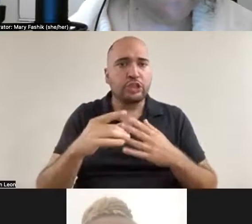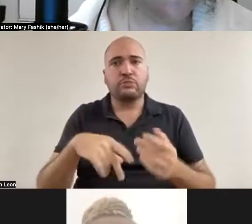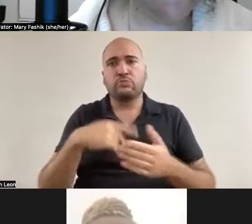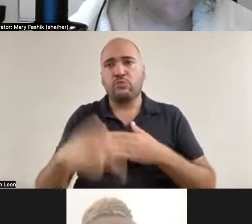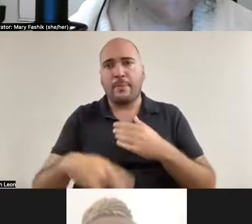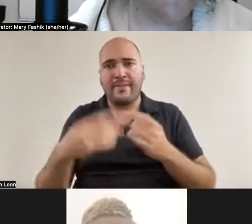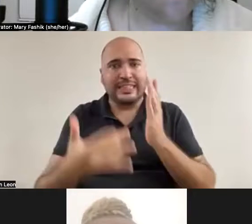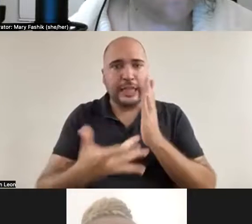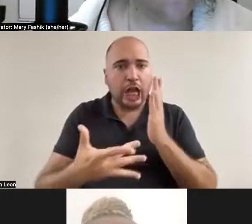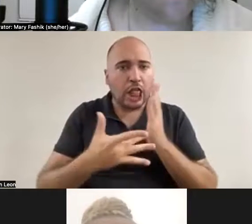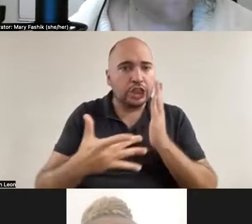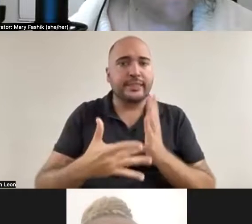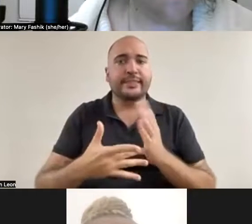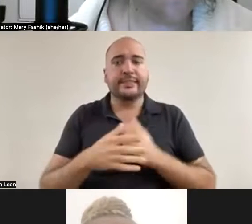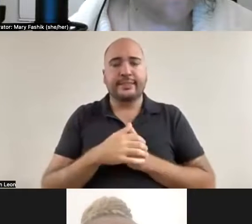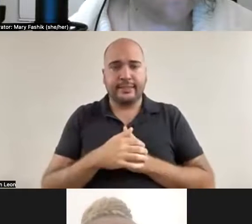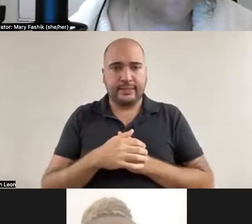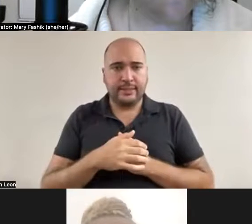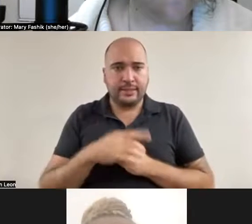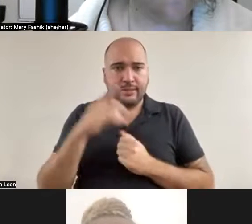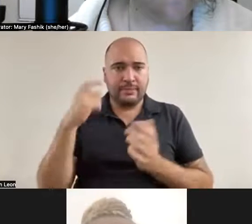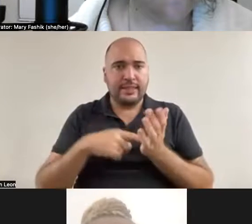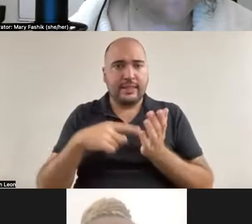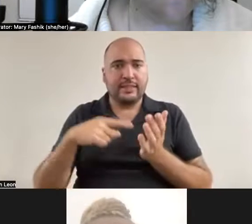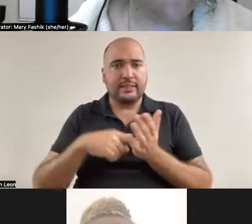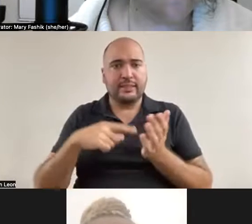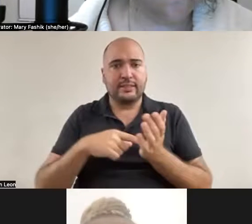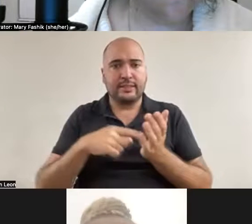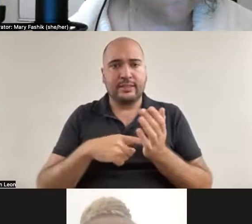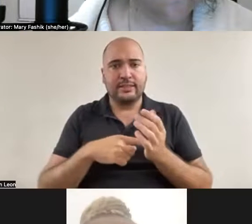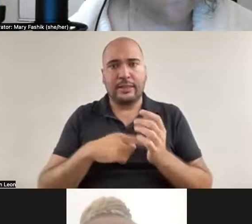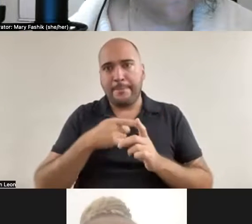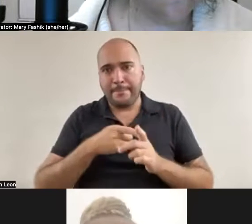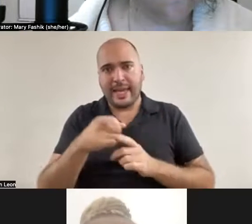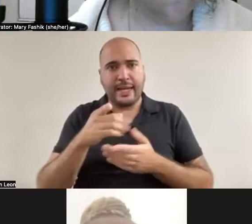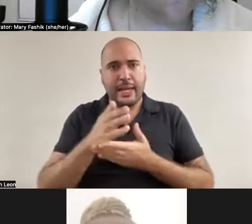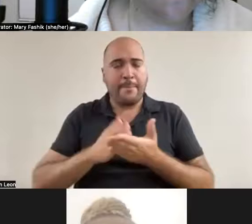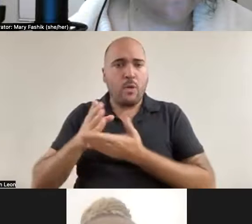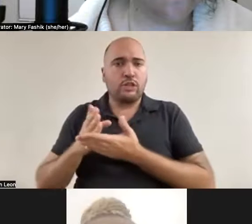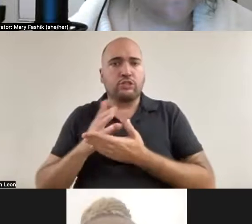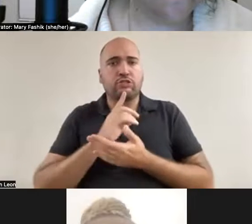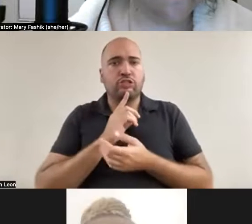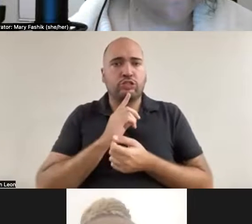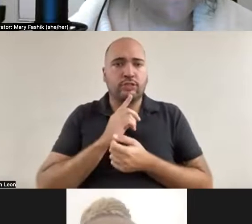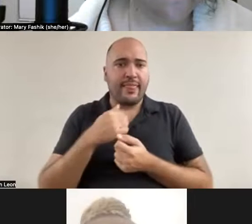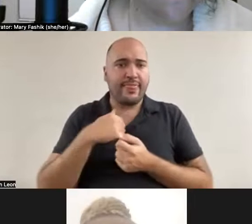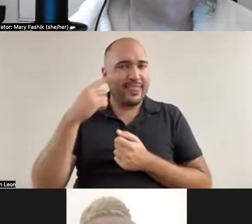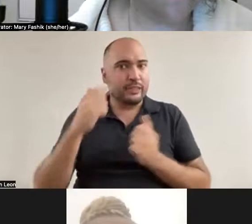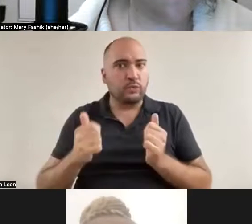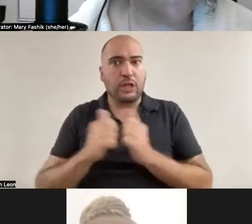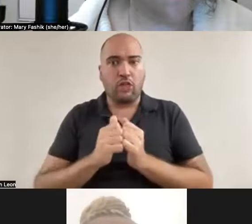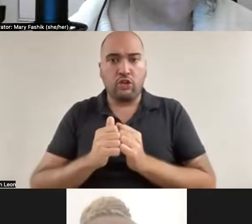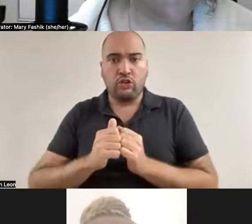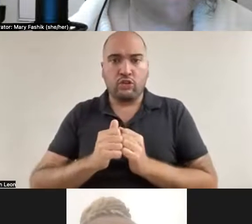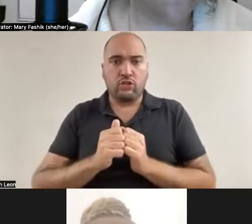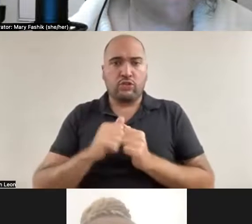technology, because these many components, I think, together